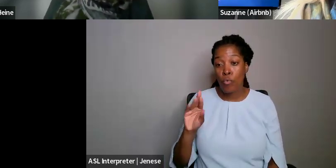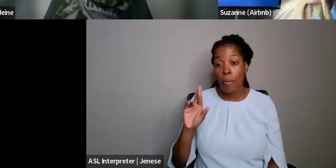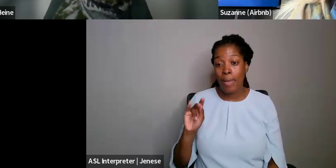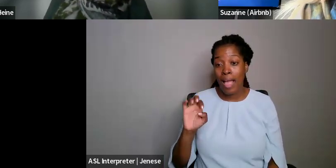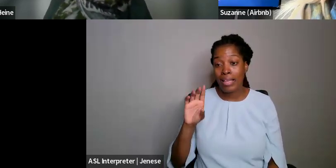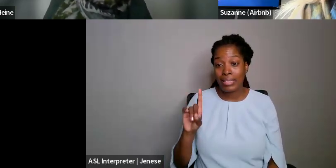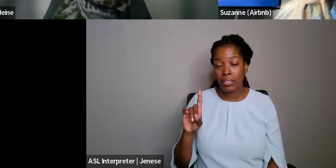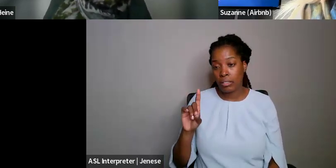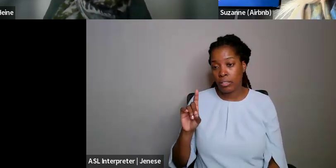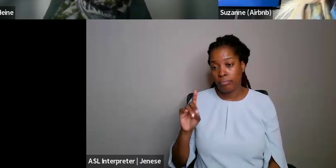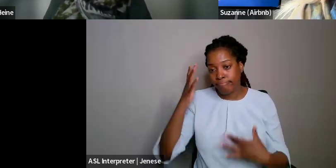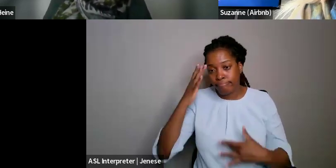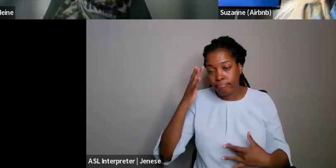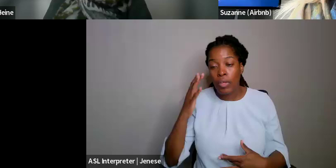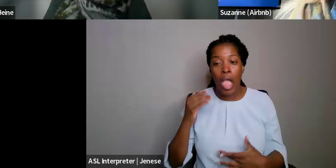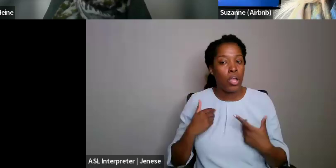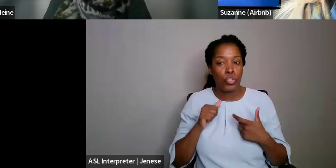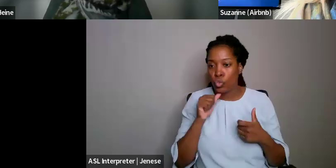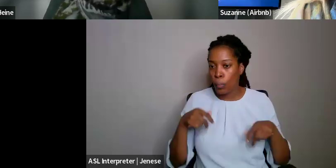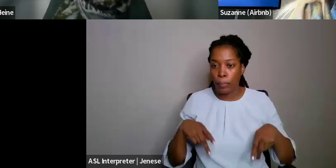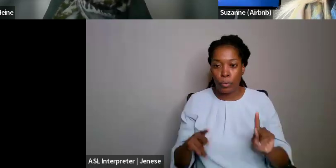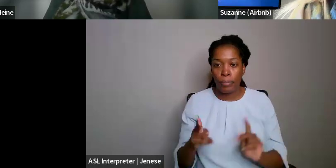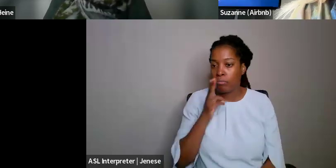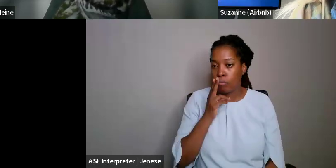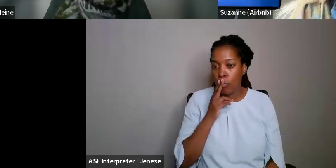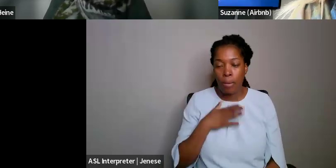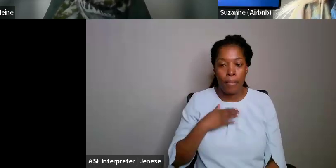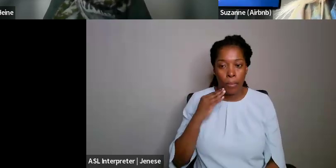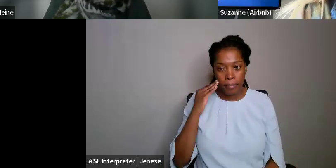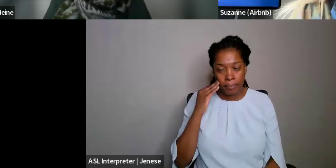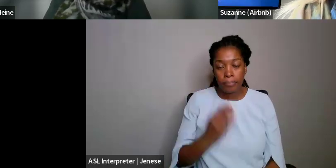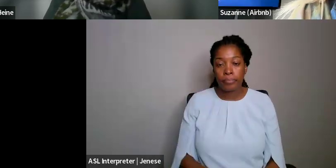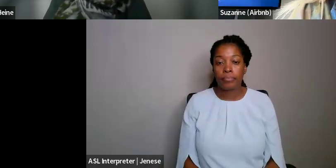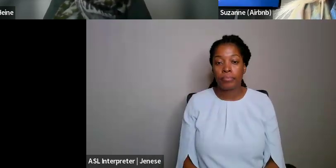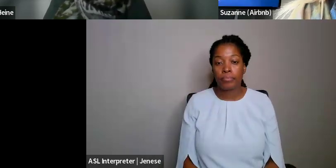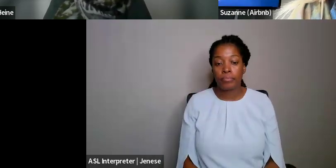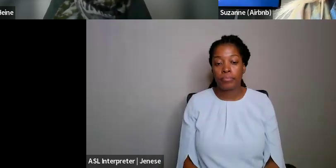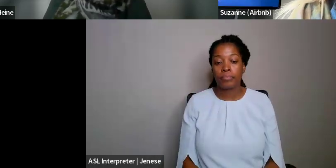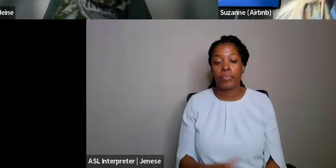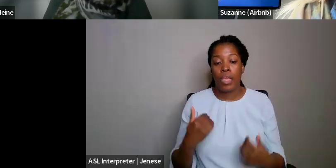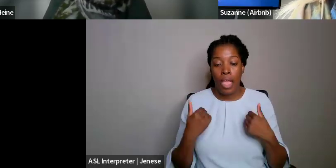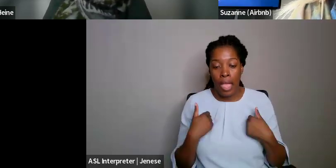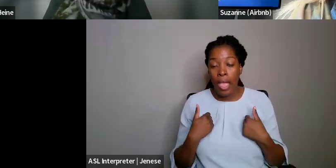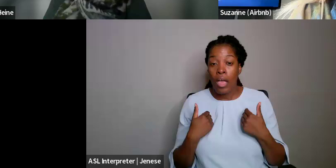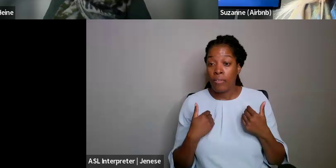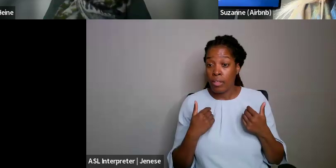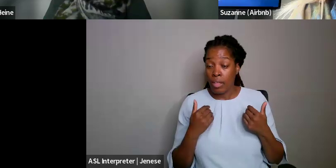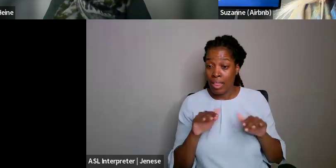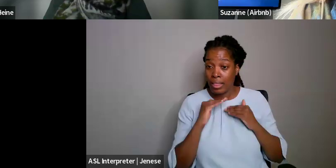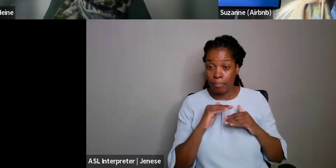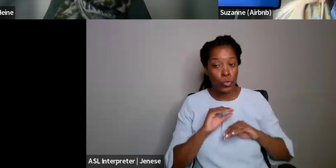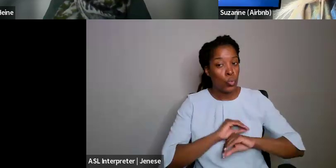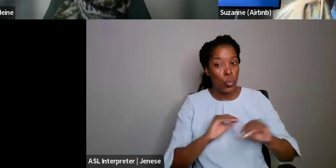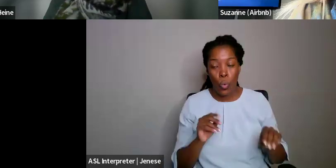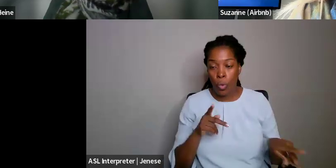me. I also don't allow people to have parties at all hours. I have two Airbnb rooms right next door to each other. It's important that guests are